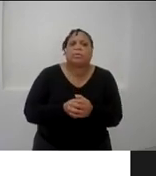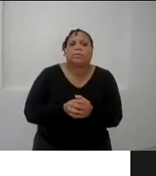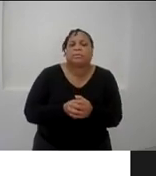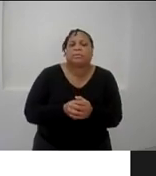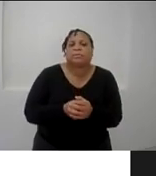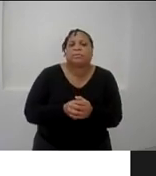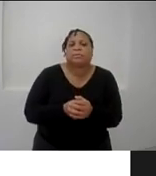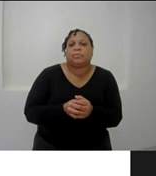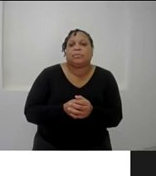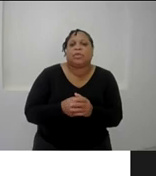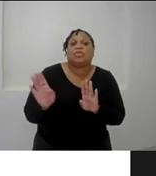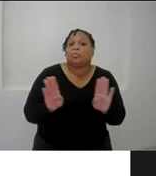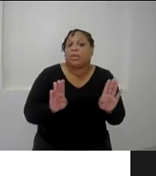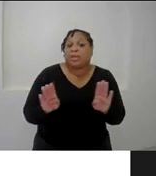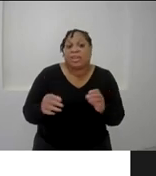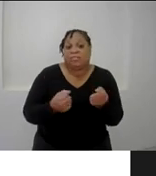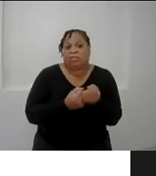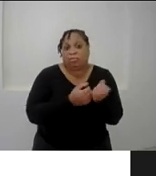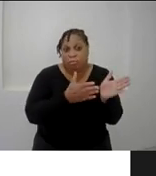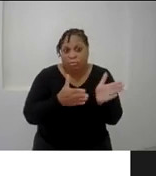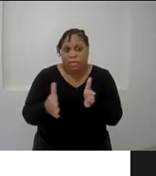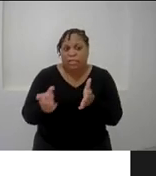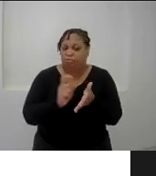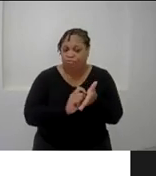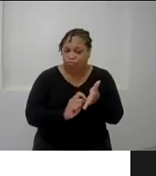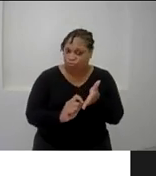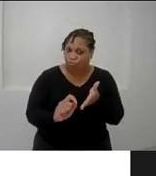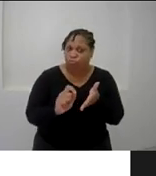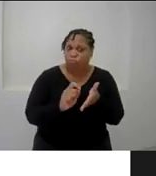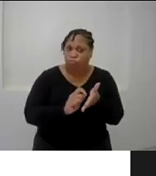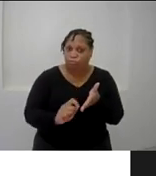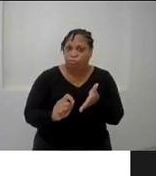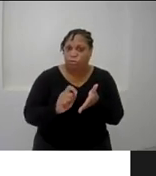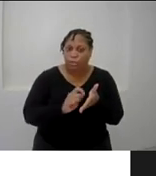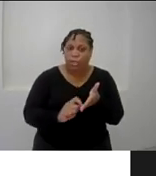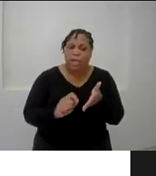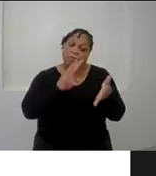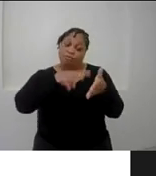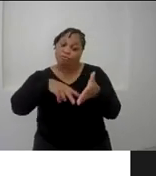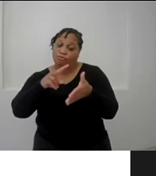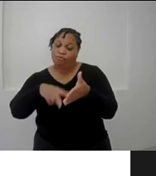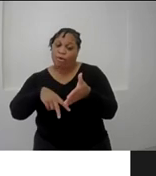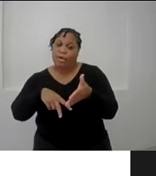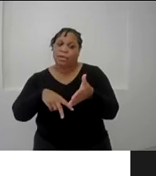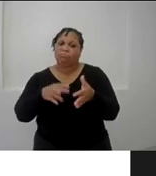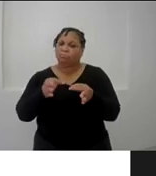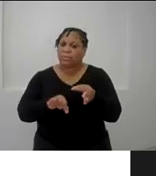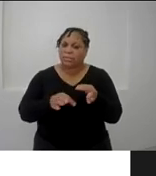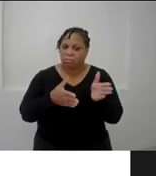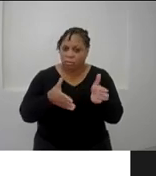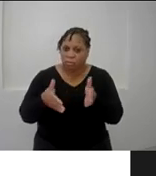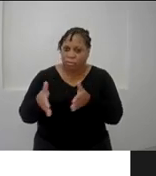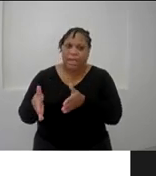So our behaviour support plans will be written in as green, amber, red support plans.